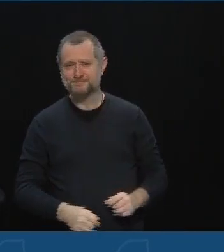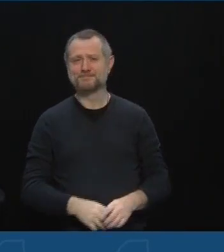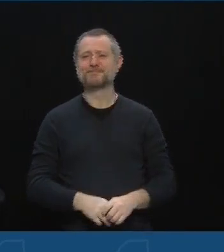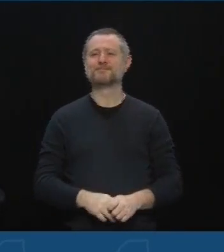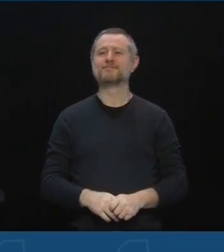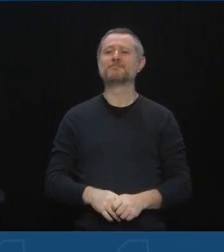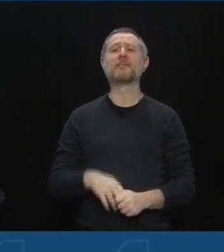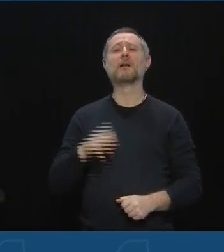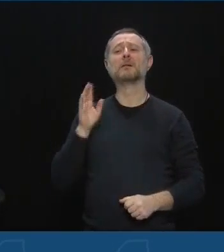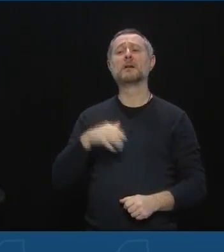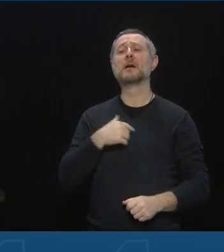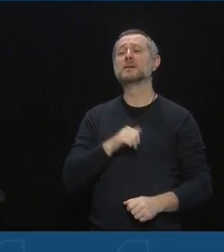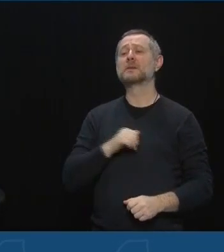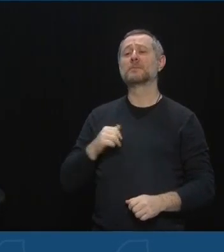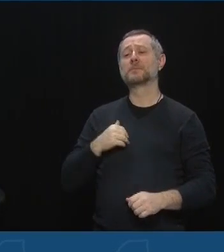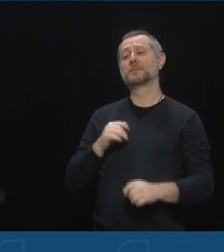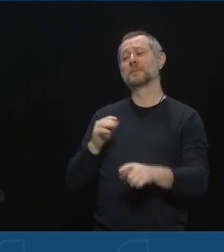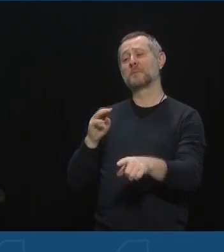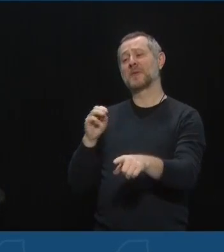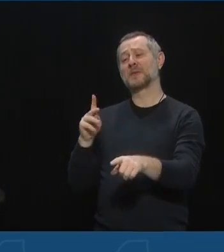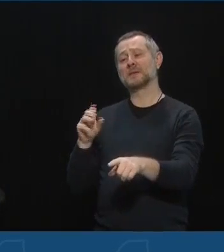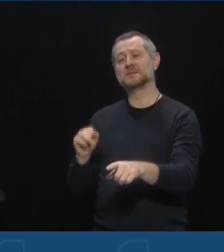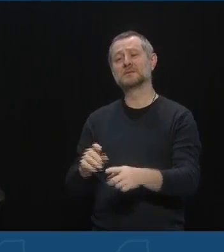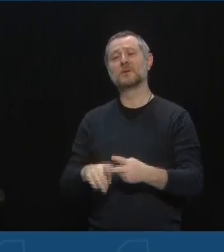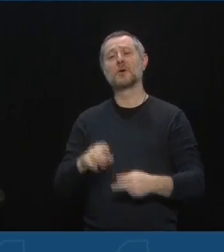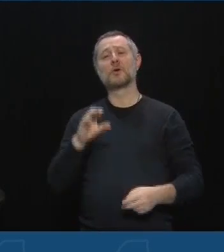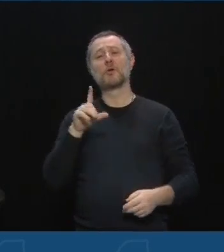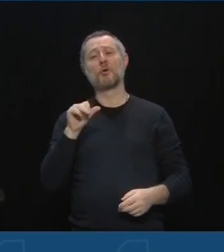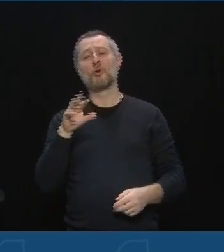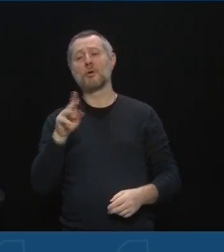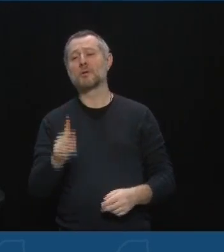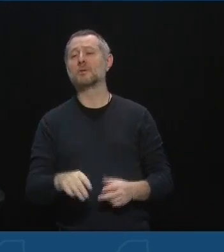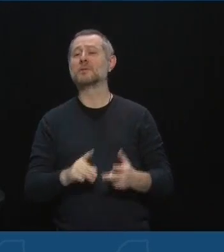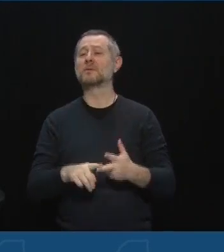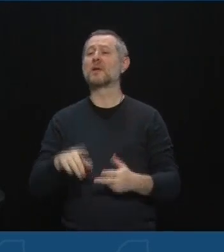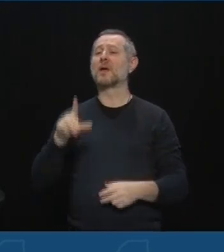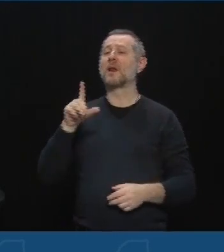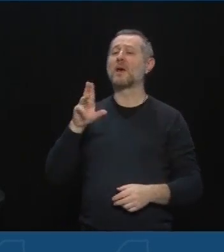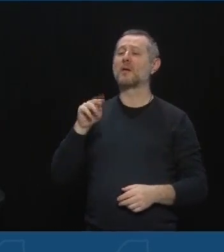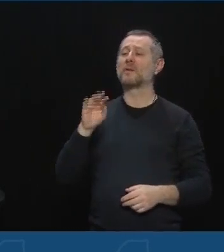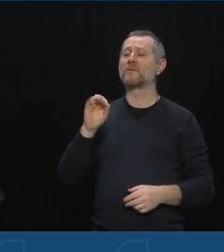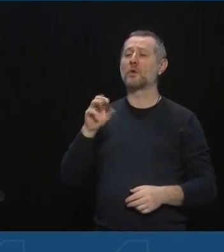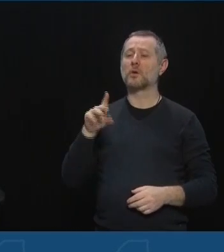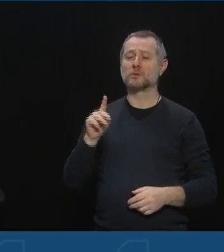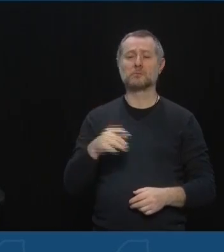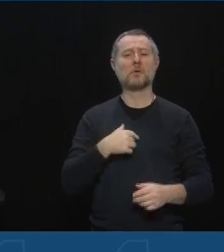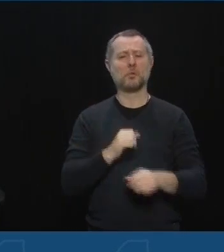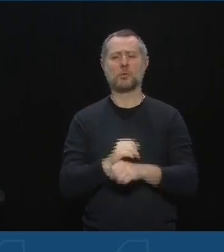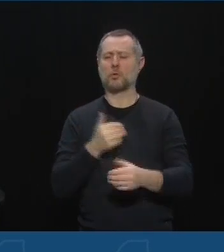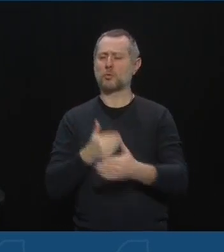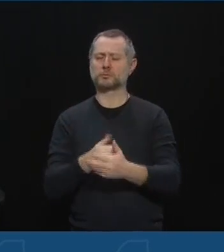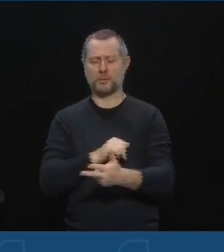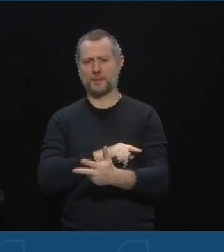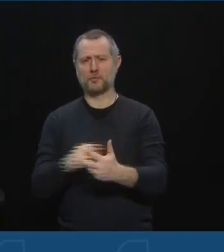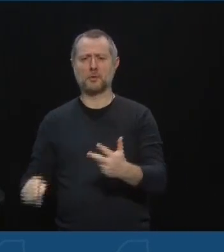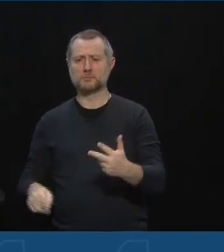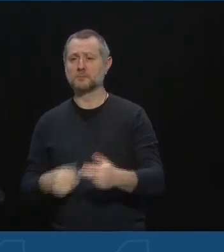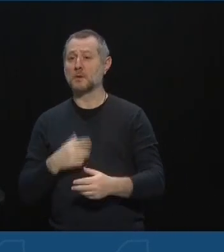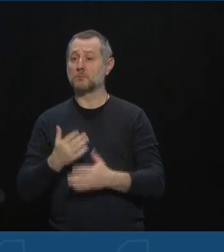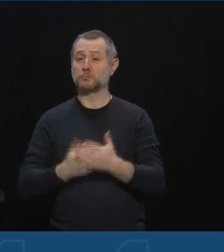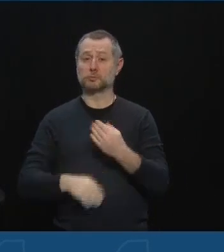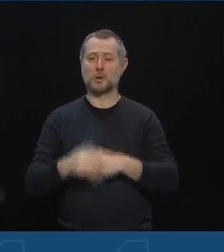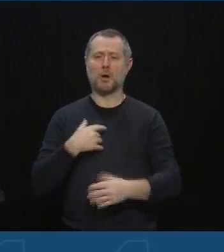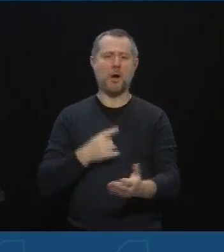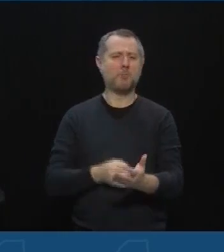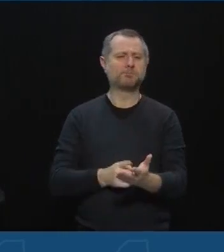SELI member. Sarah Clark, a SELI member. Jen Lensford, SELI member. I have a chance to work closely with them. Very close coming up in the budget. So remember,